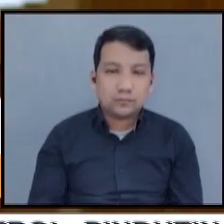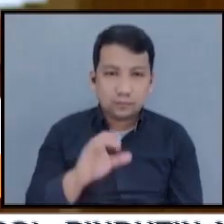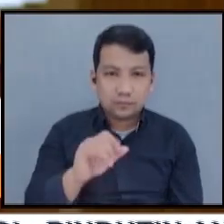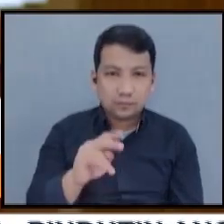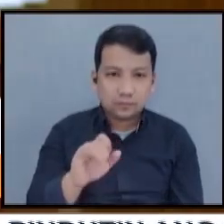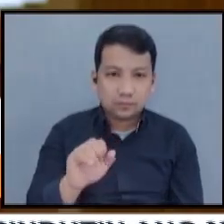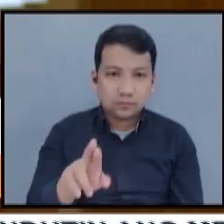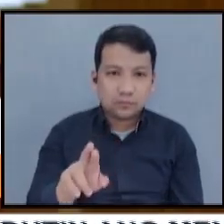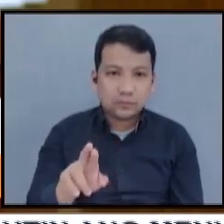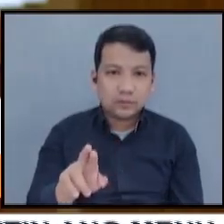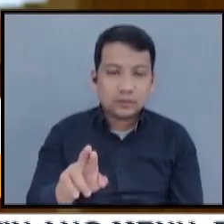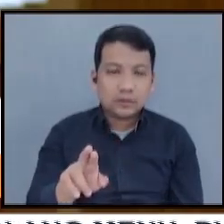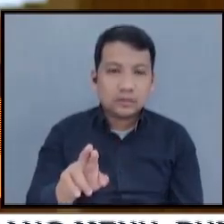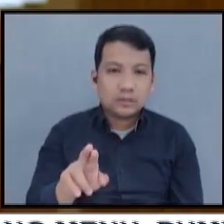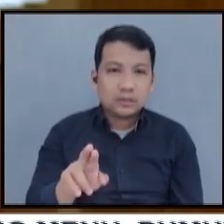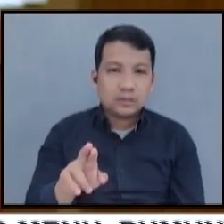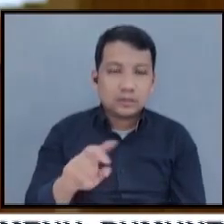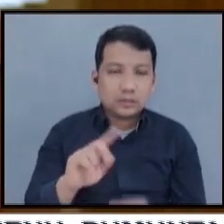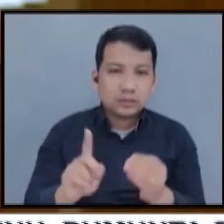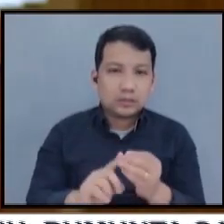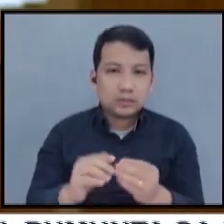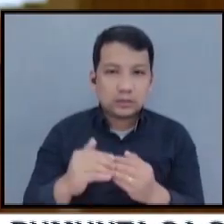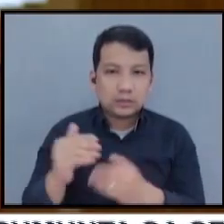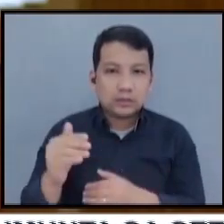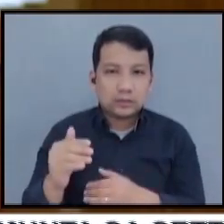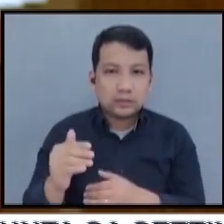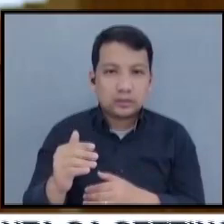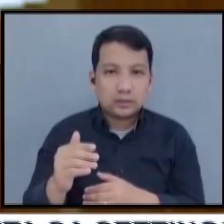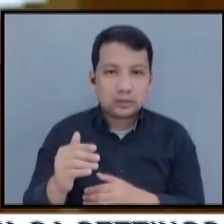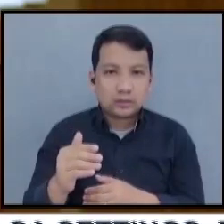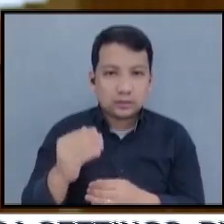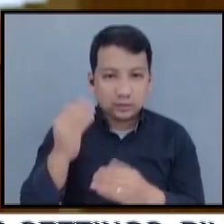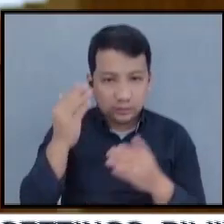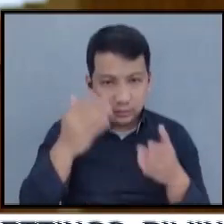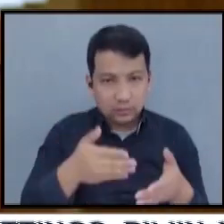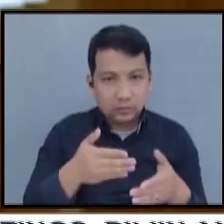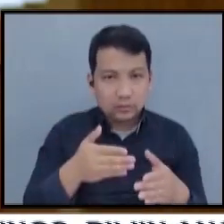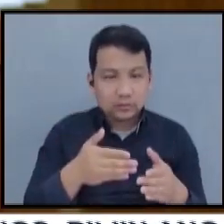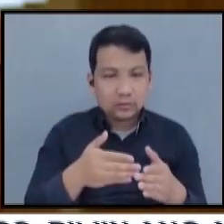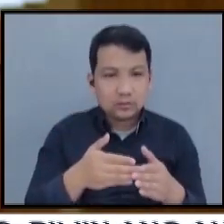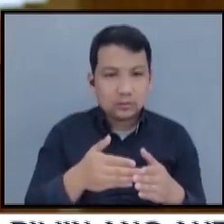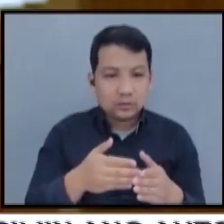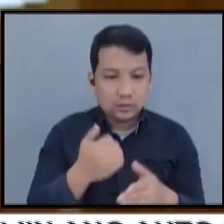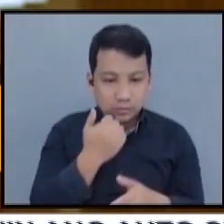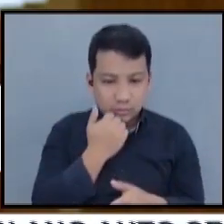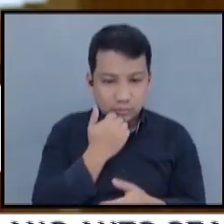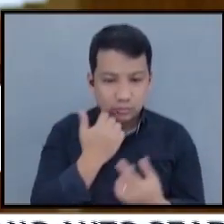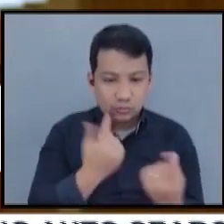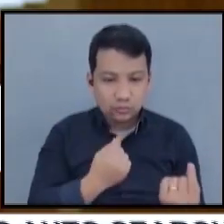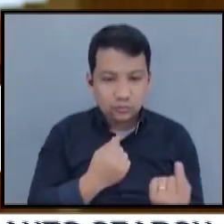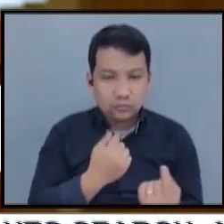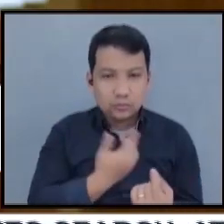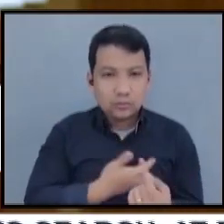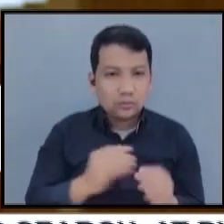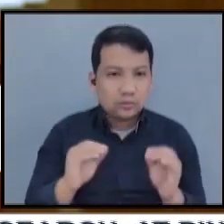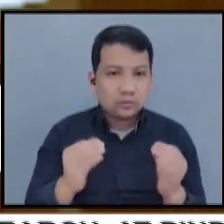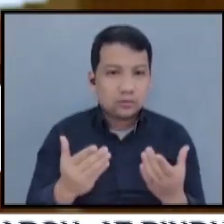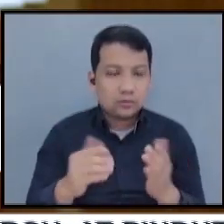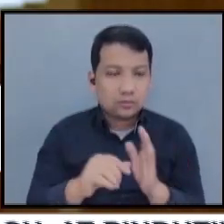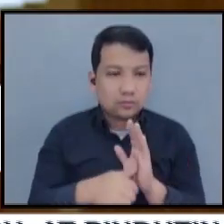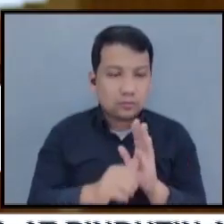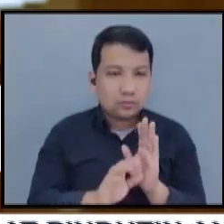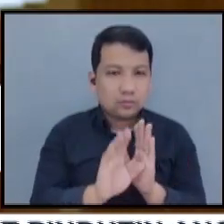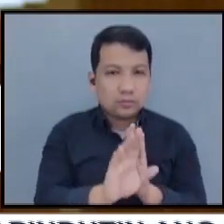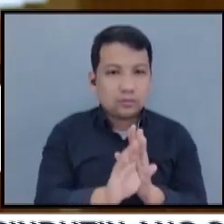sufficient measure to address that misconduct without unduly impacting the ability